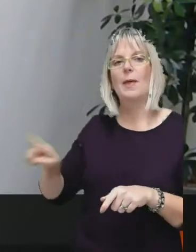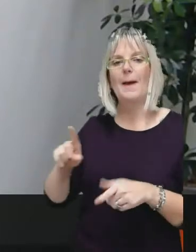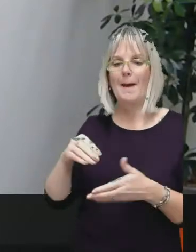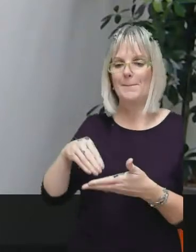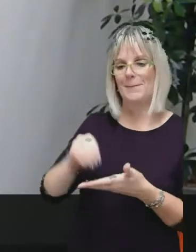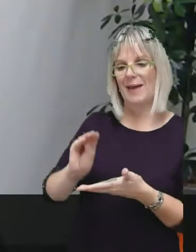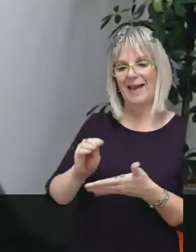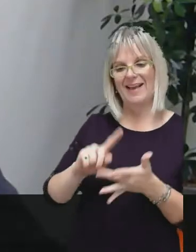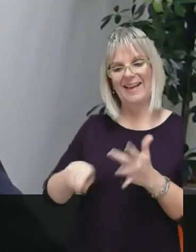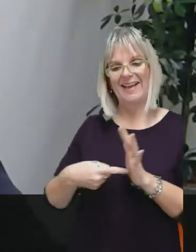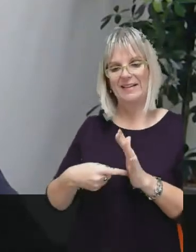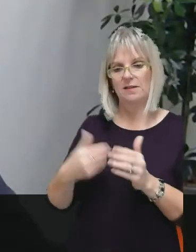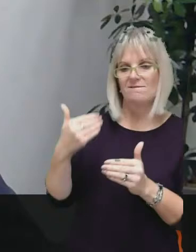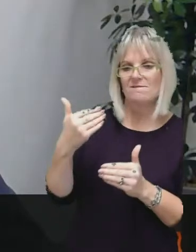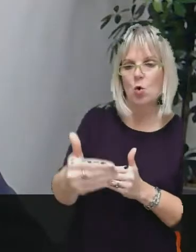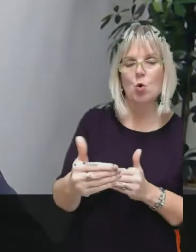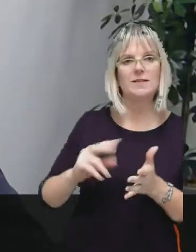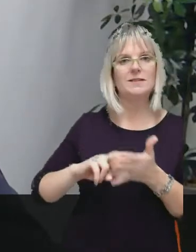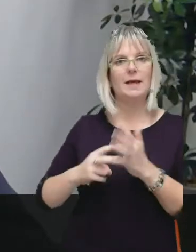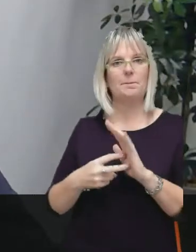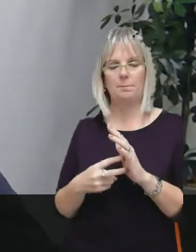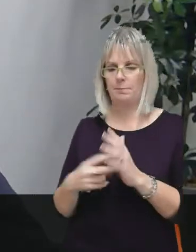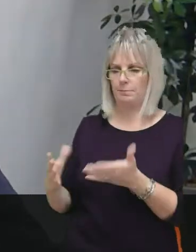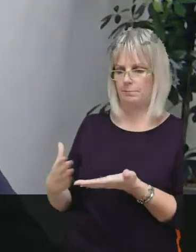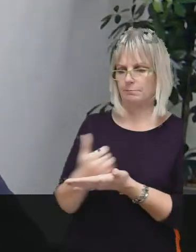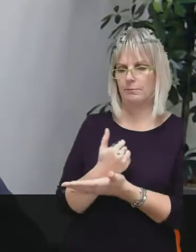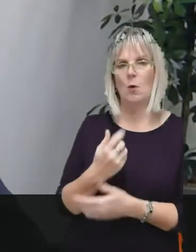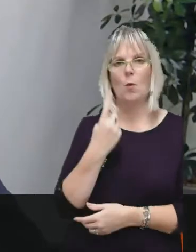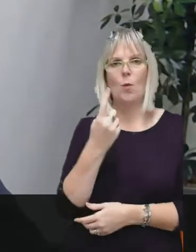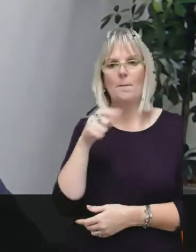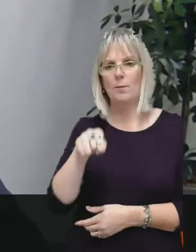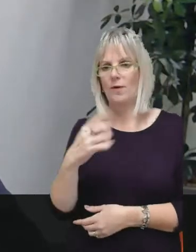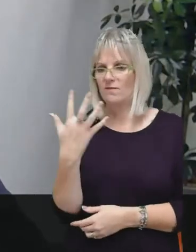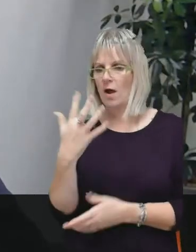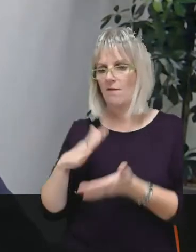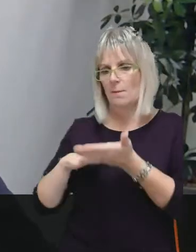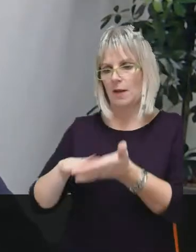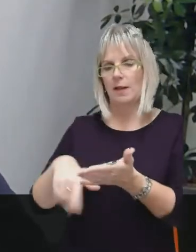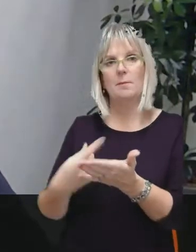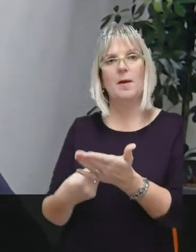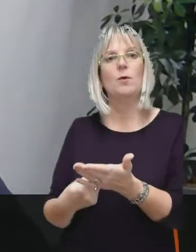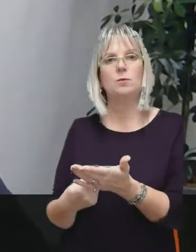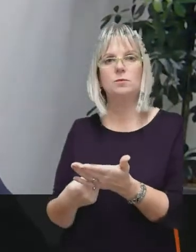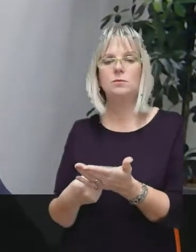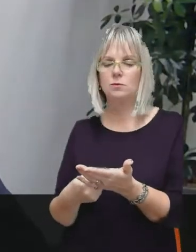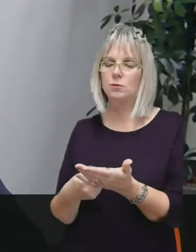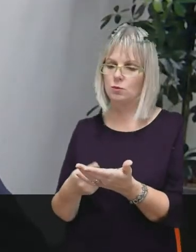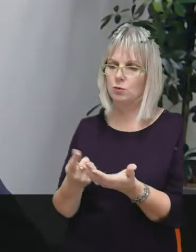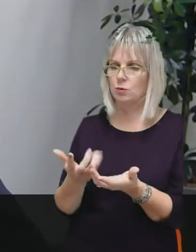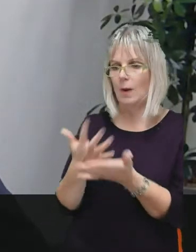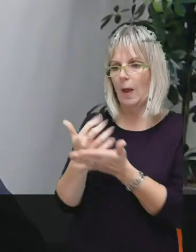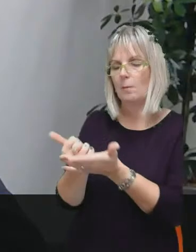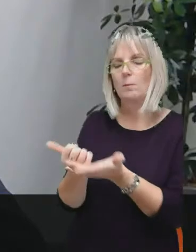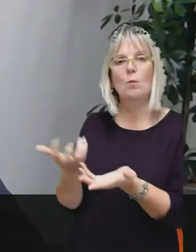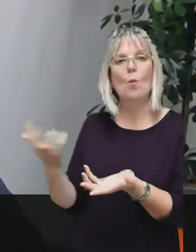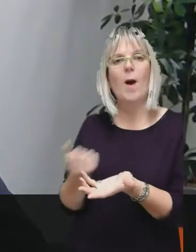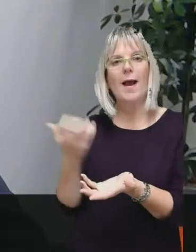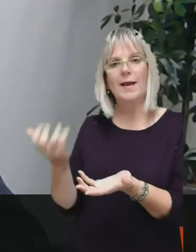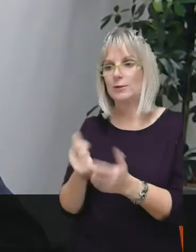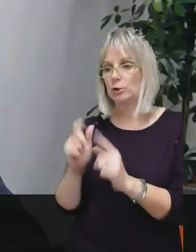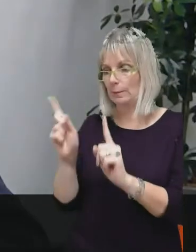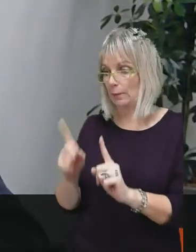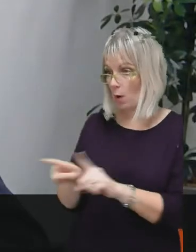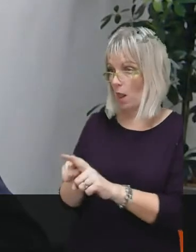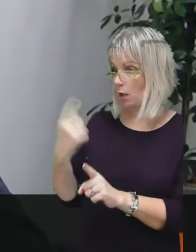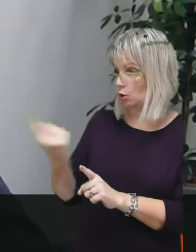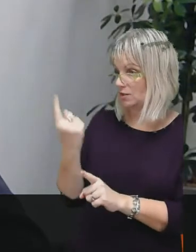million helping those get advanced cash flow that helps provide wages to people like you who are freelancers and have no